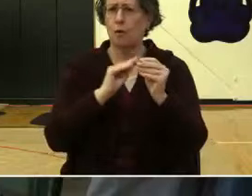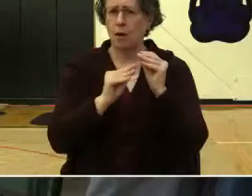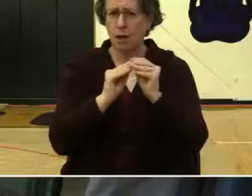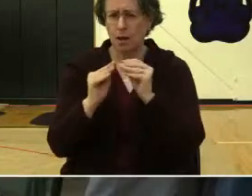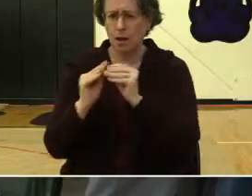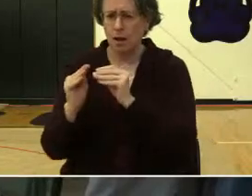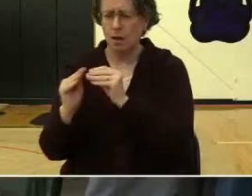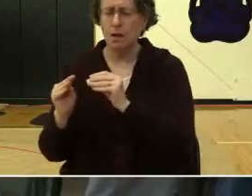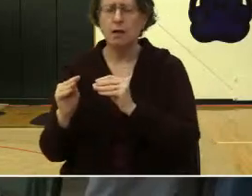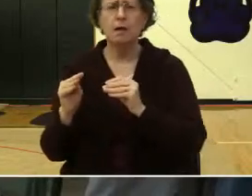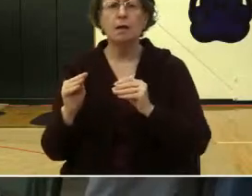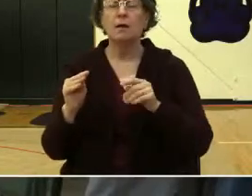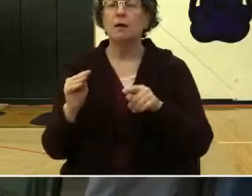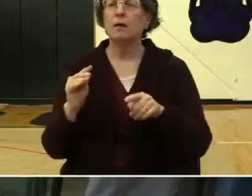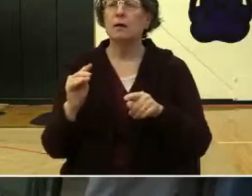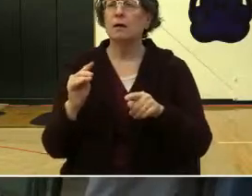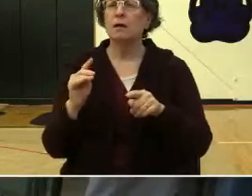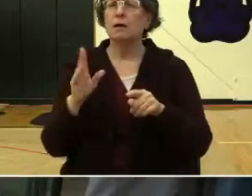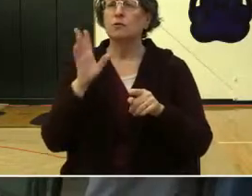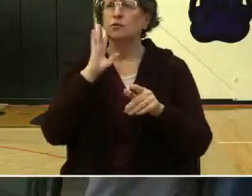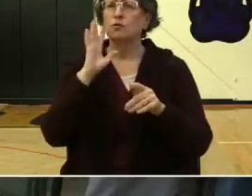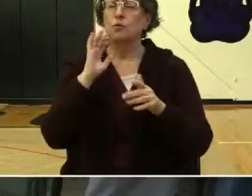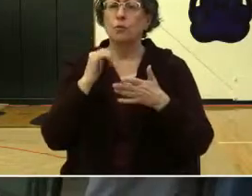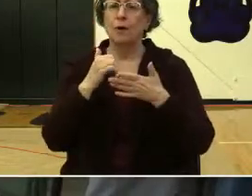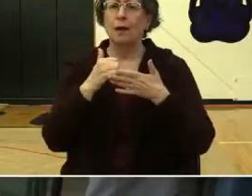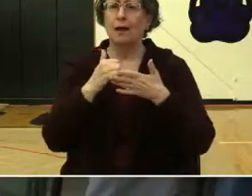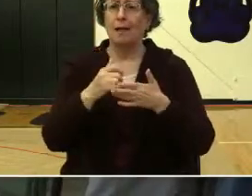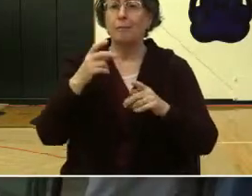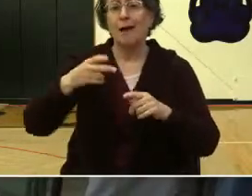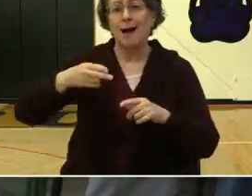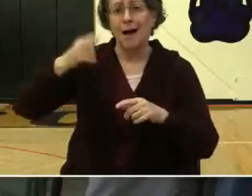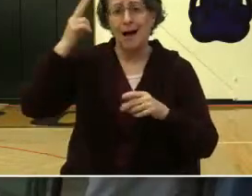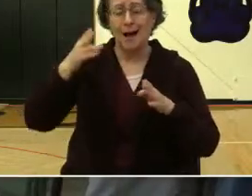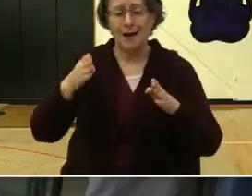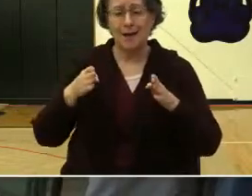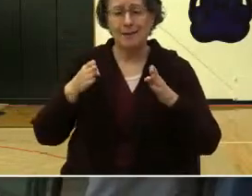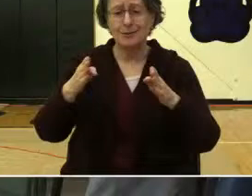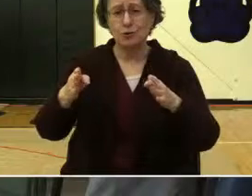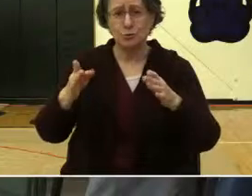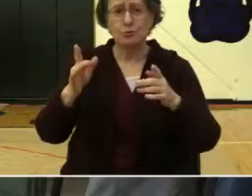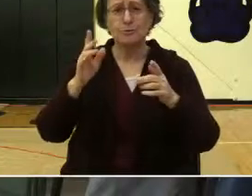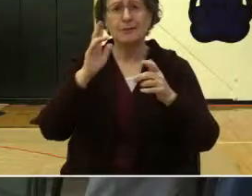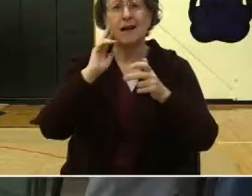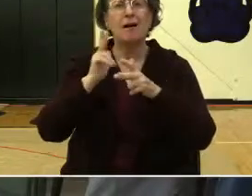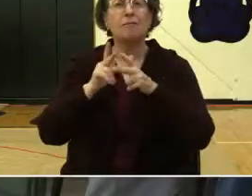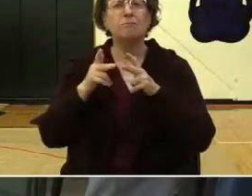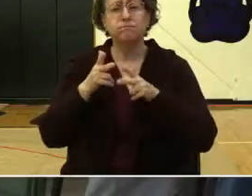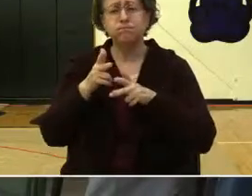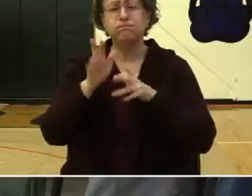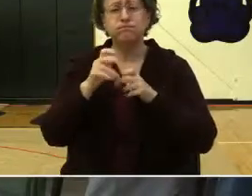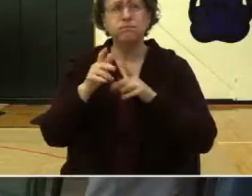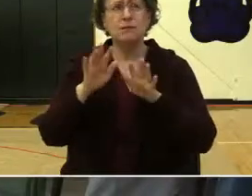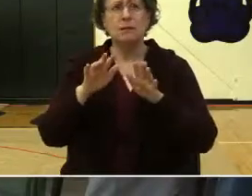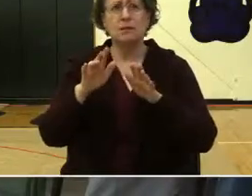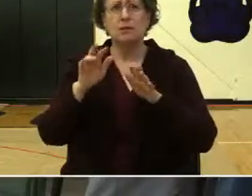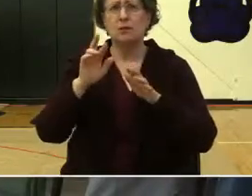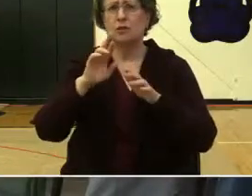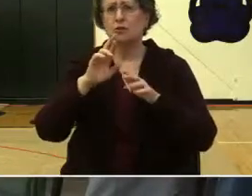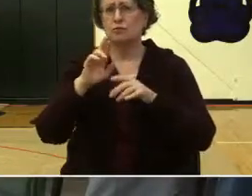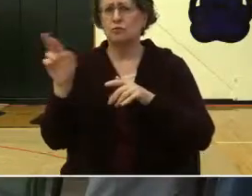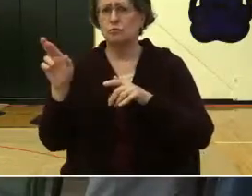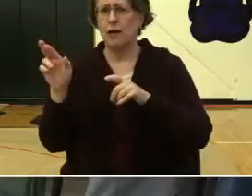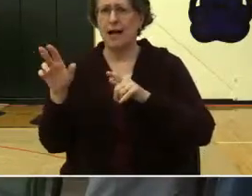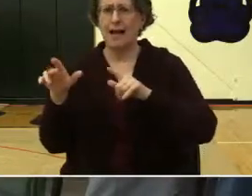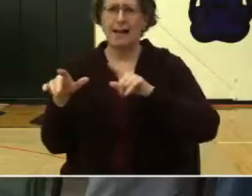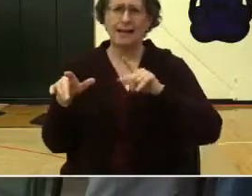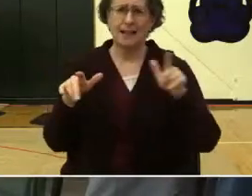the traffic flow on High Street left and right right and left